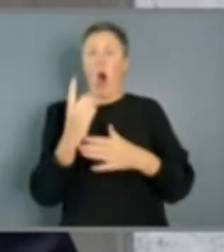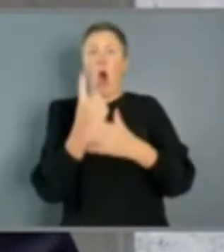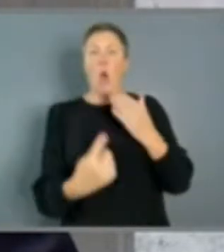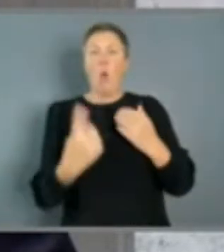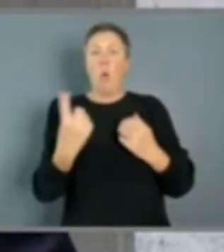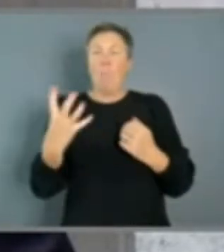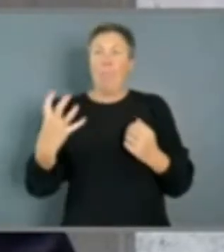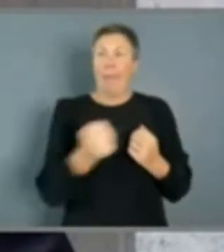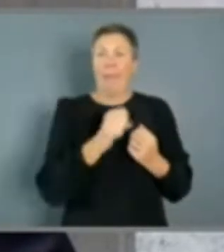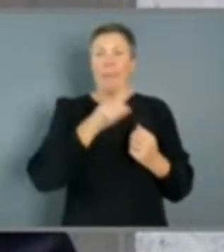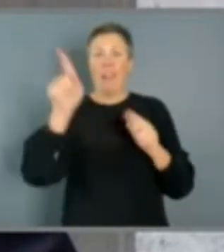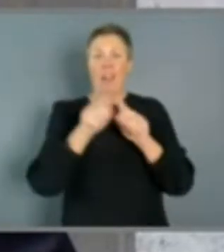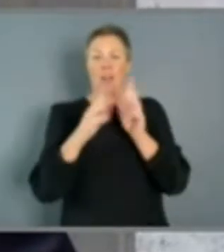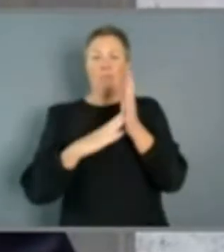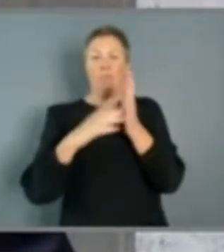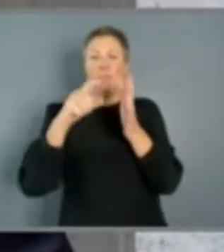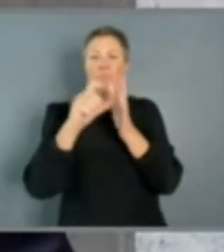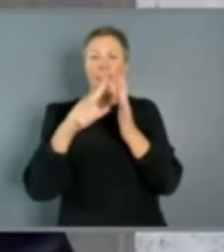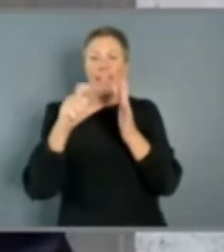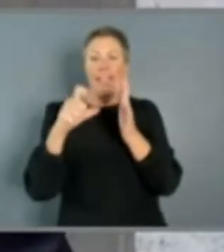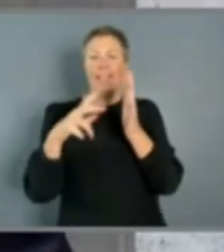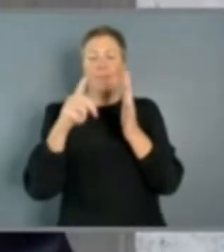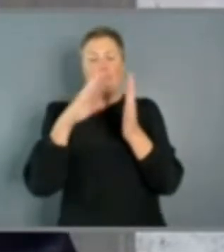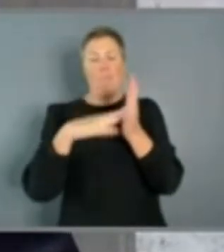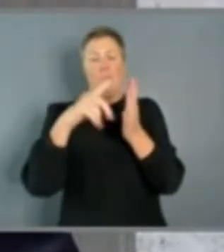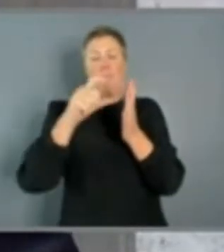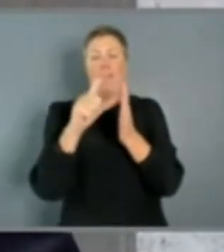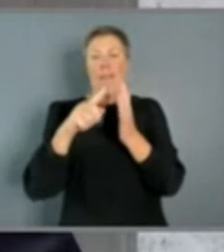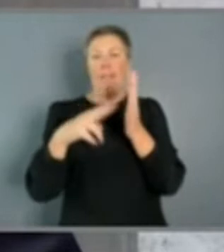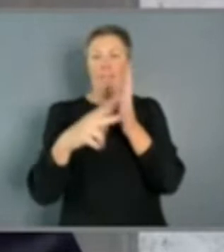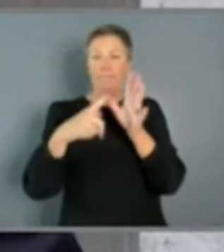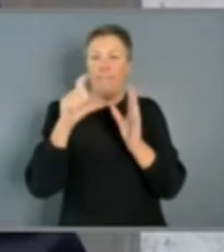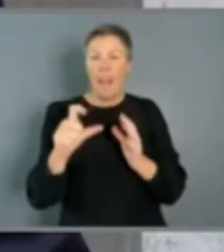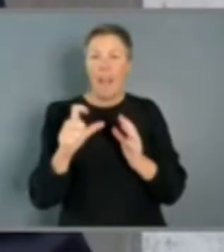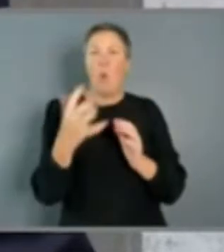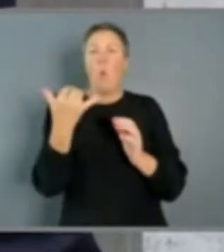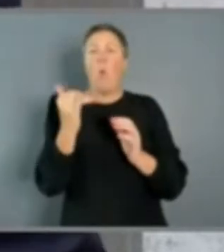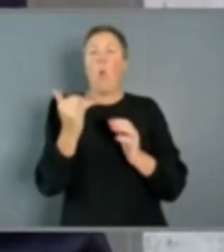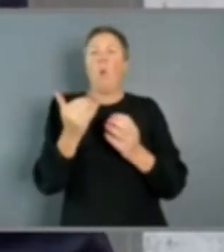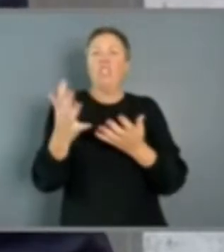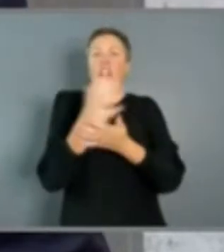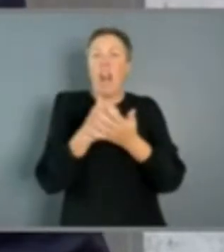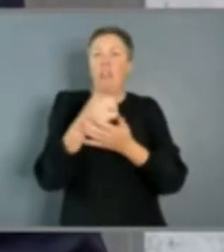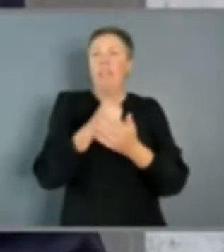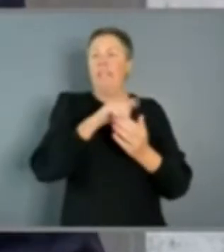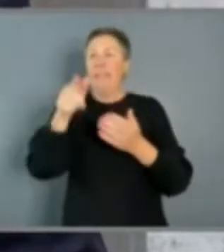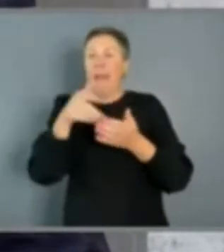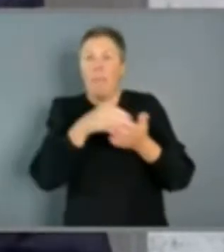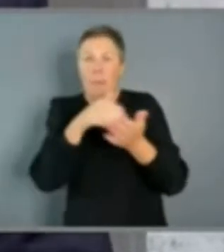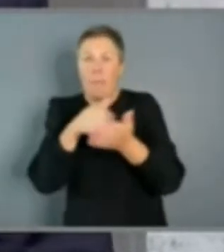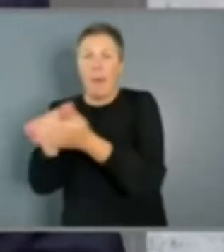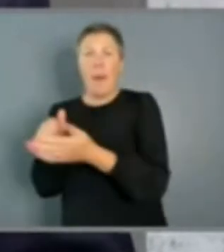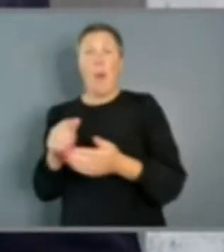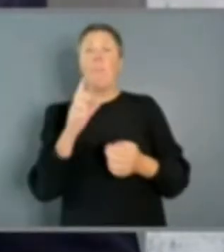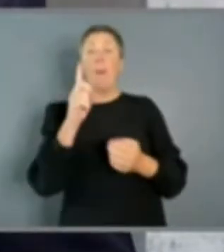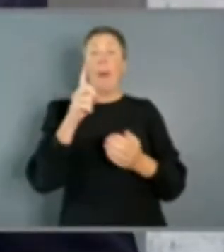and Medivac-related activity. This will include no general FIFO workers. You FI or you FO. If you're there,